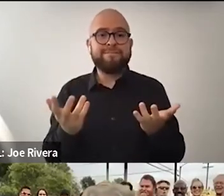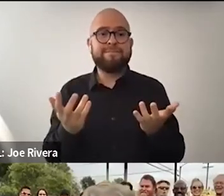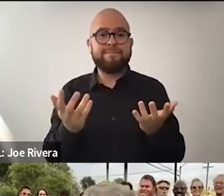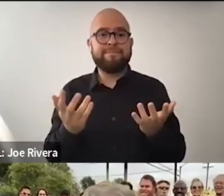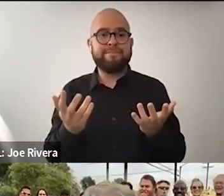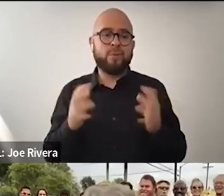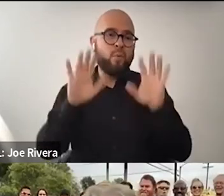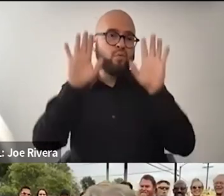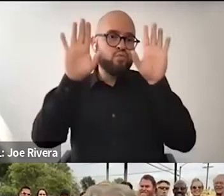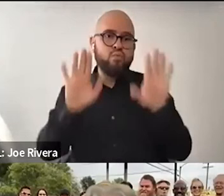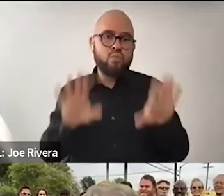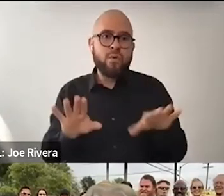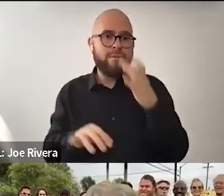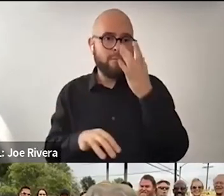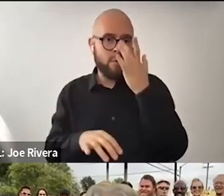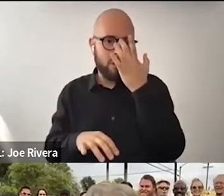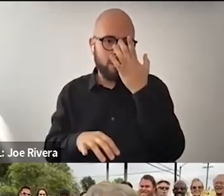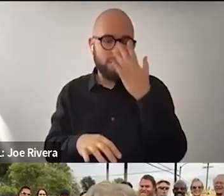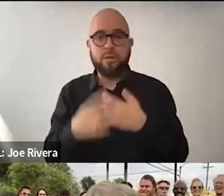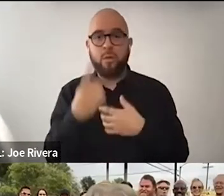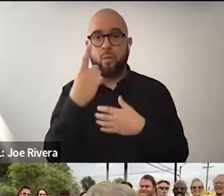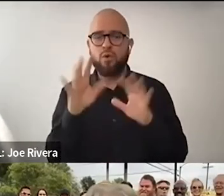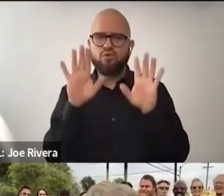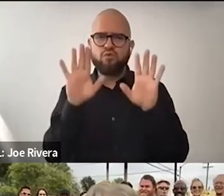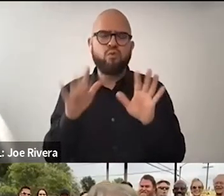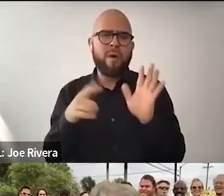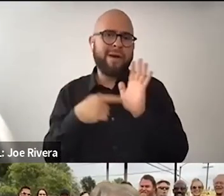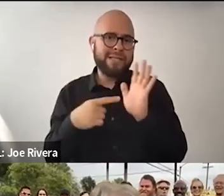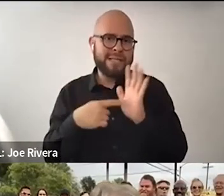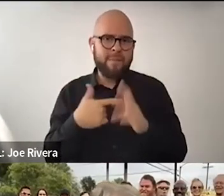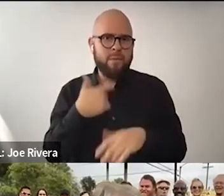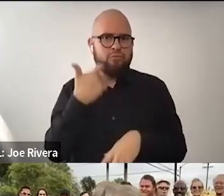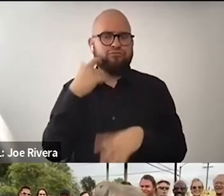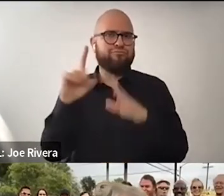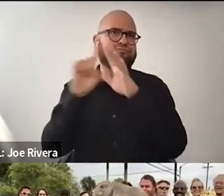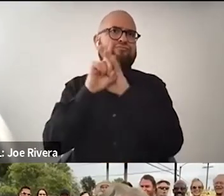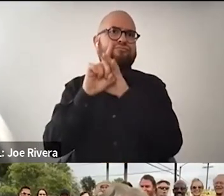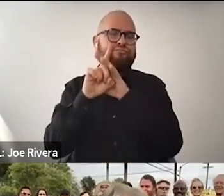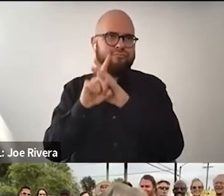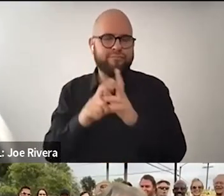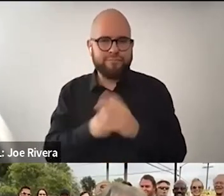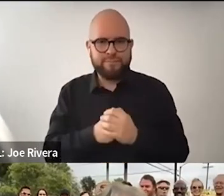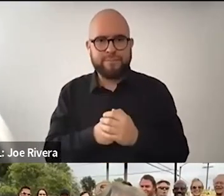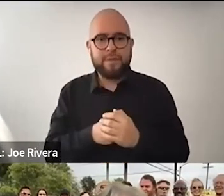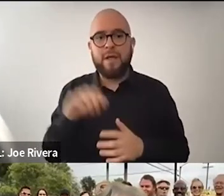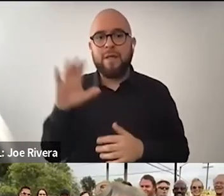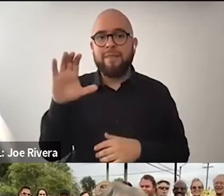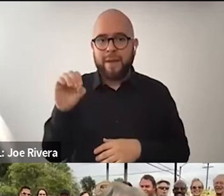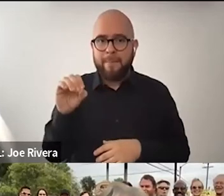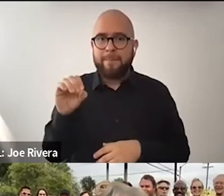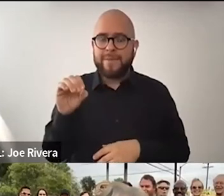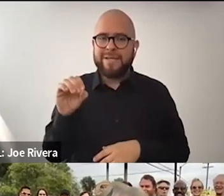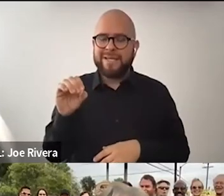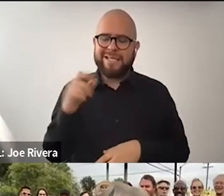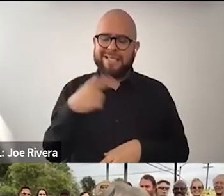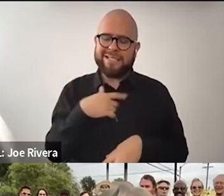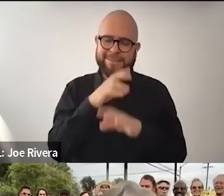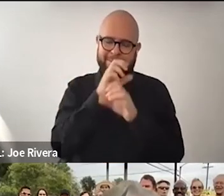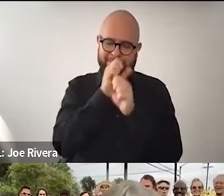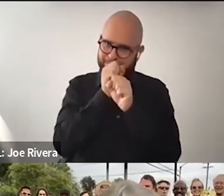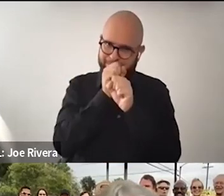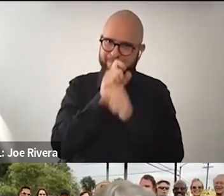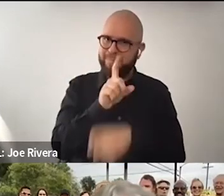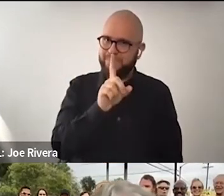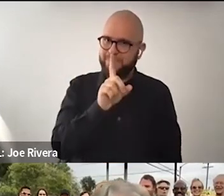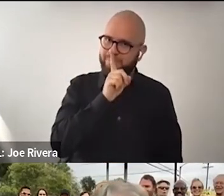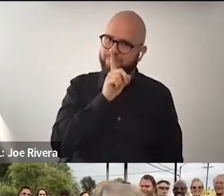One great example that I was just thinking about, the company will remain nameless, but we had been